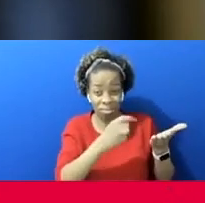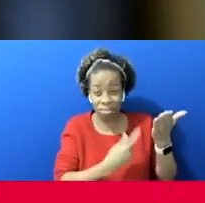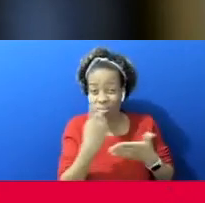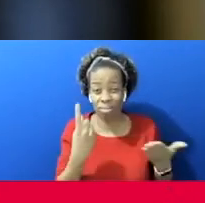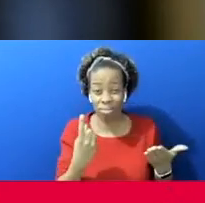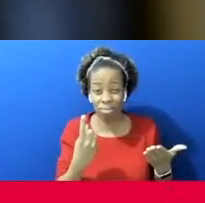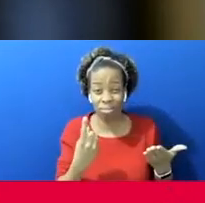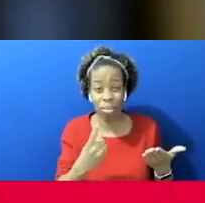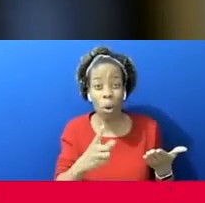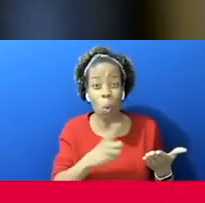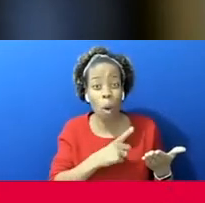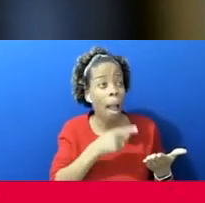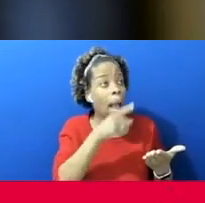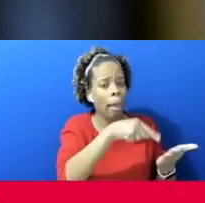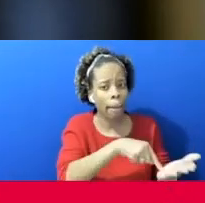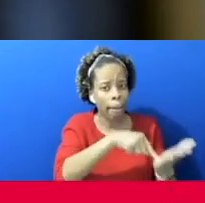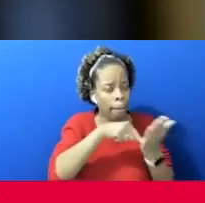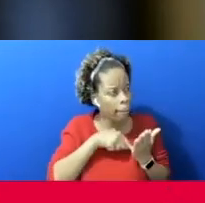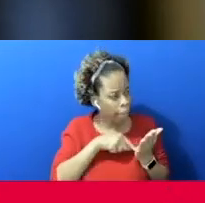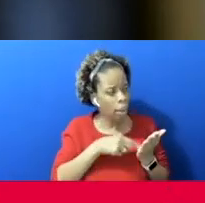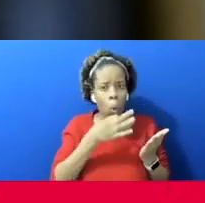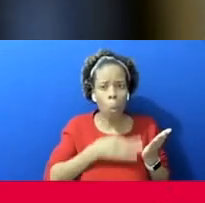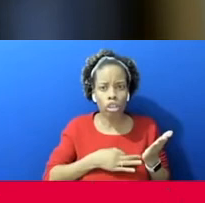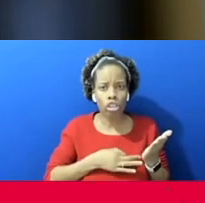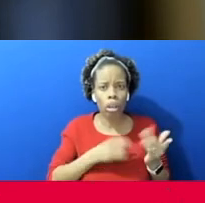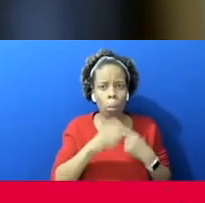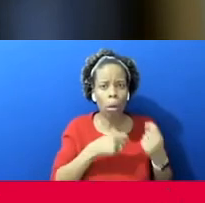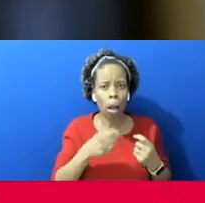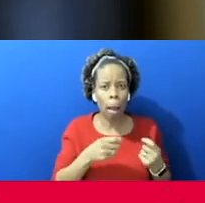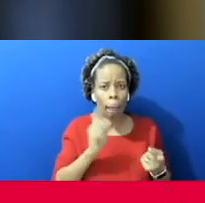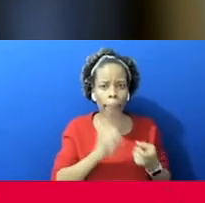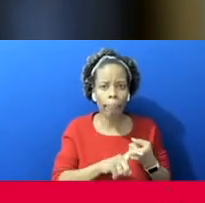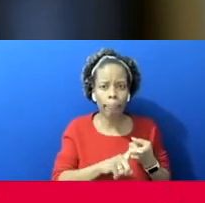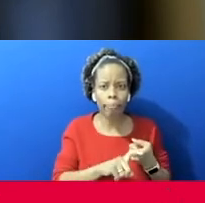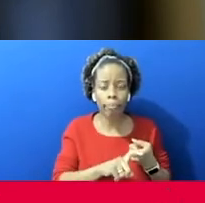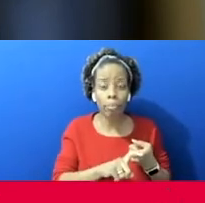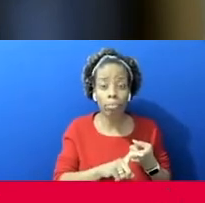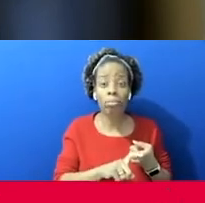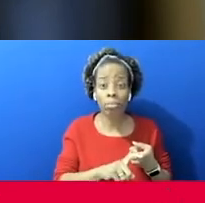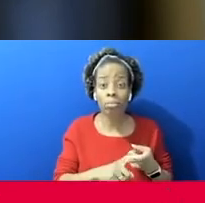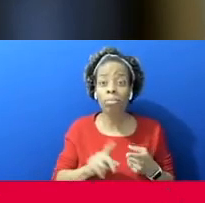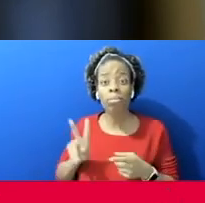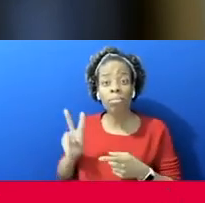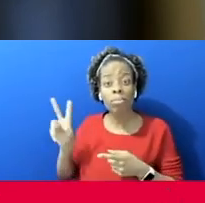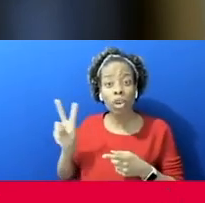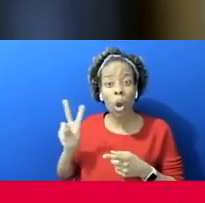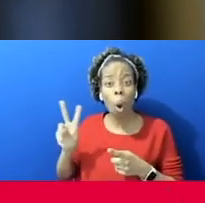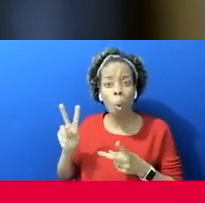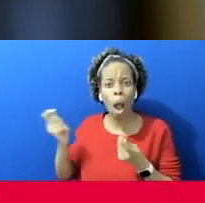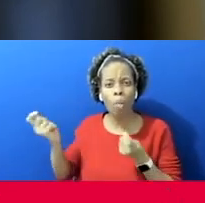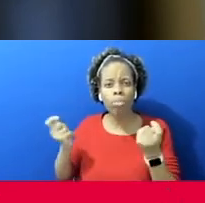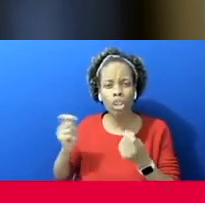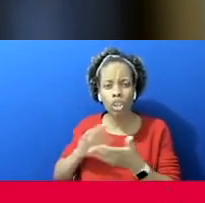are chosen by the people that have the issue in the first place. And co-production is is someone over your shoulder. It doesn't get the change